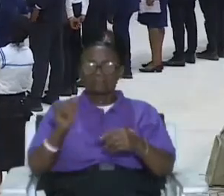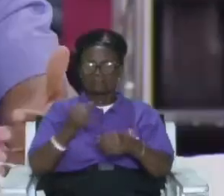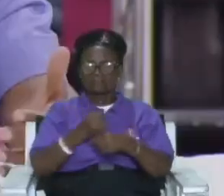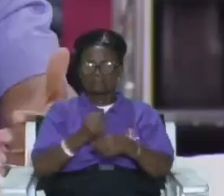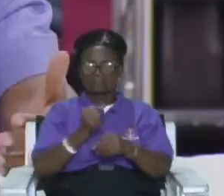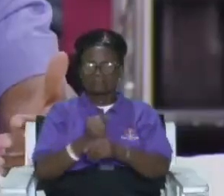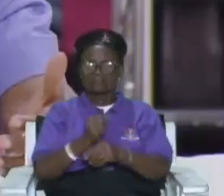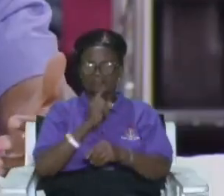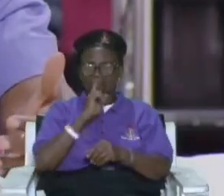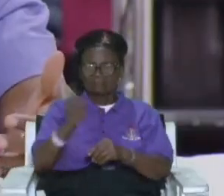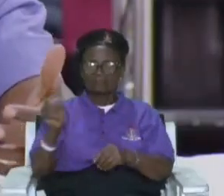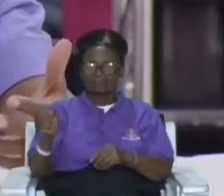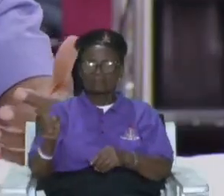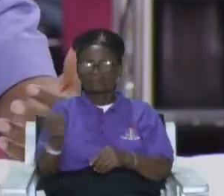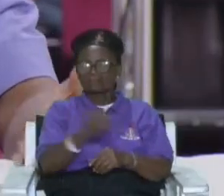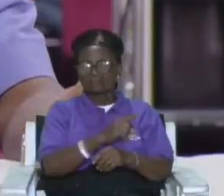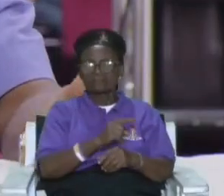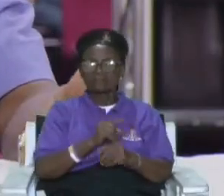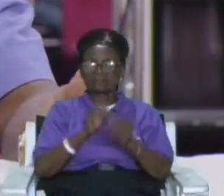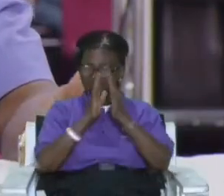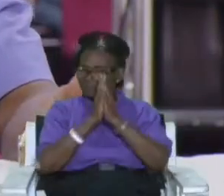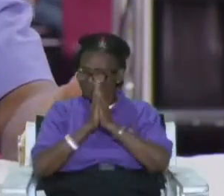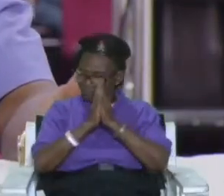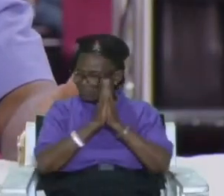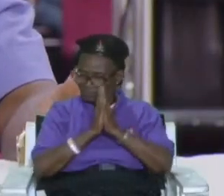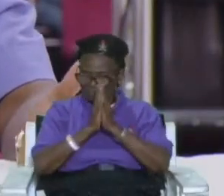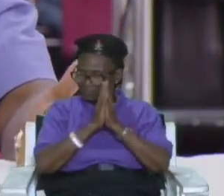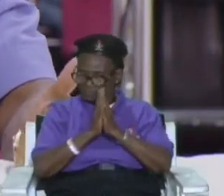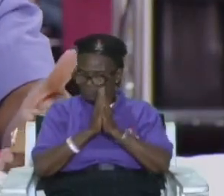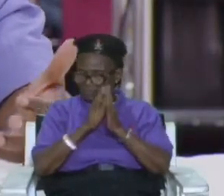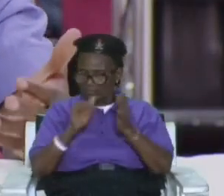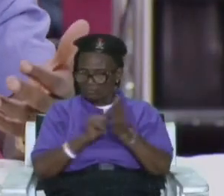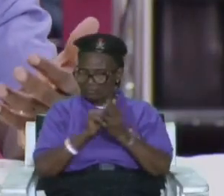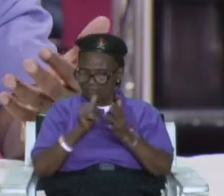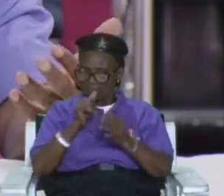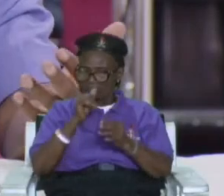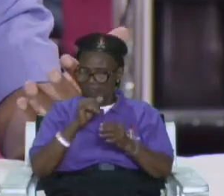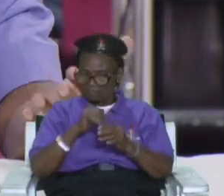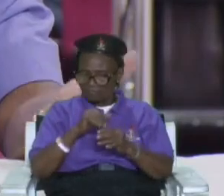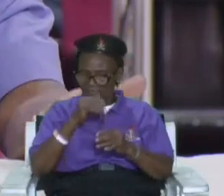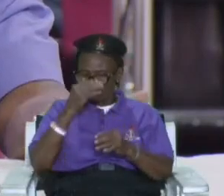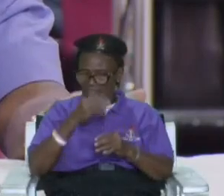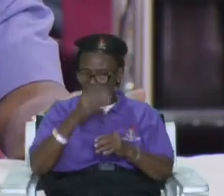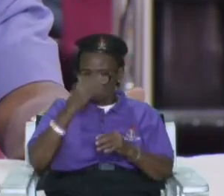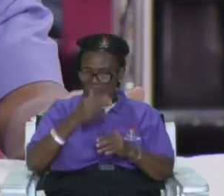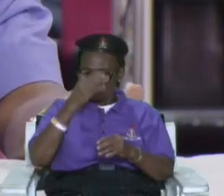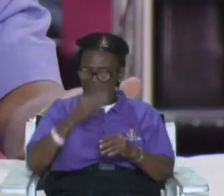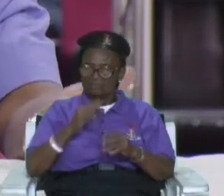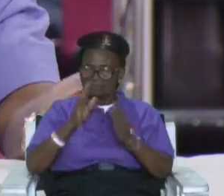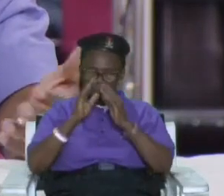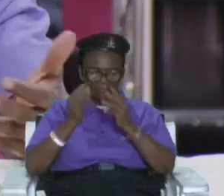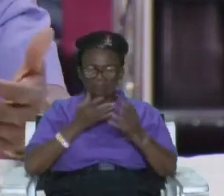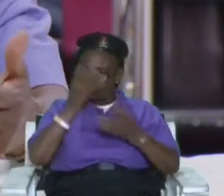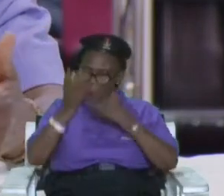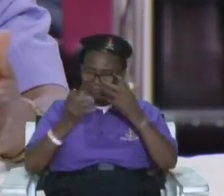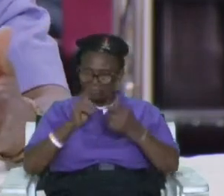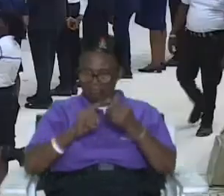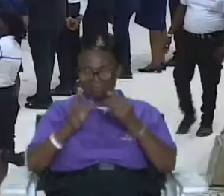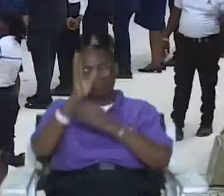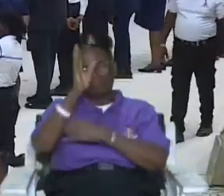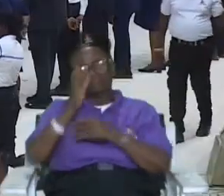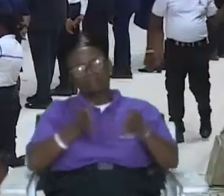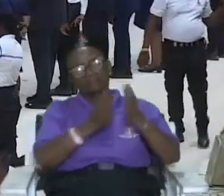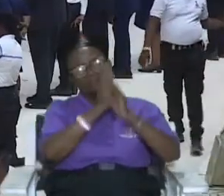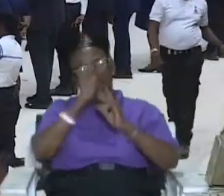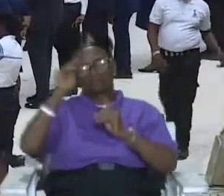Those of you already in front, cry to the Almighty God. Ask him to have mercy on you. Ask him to